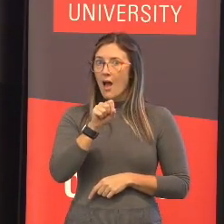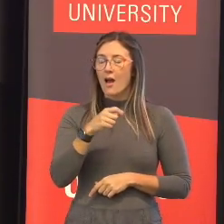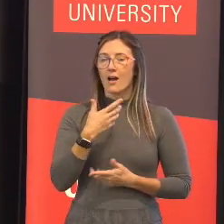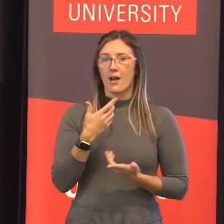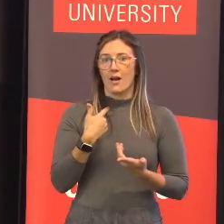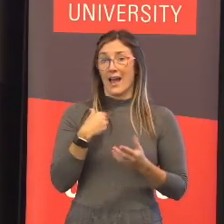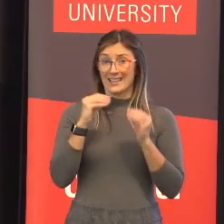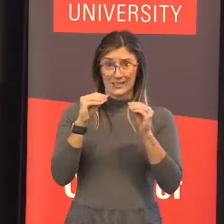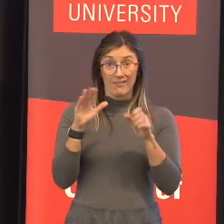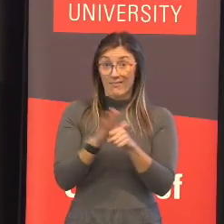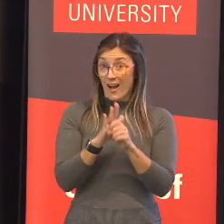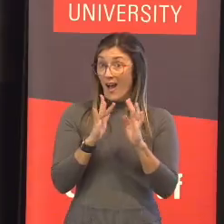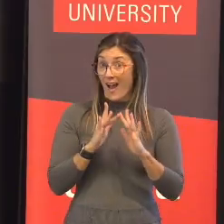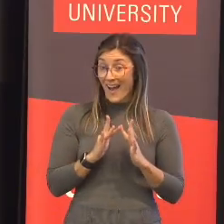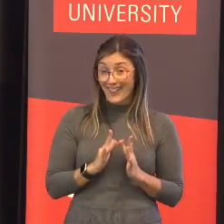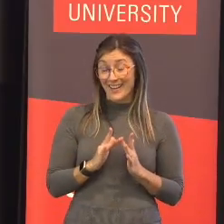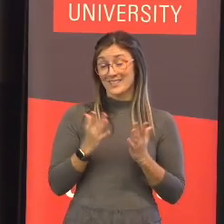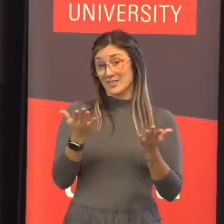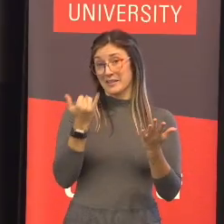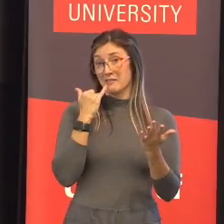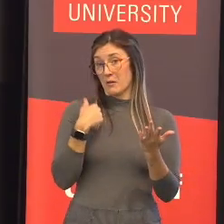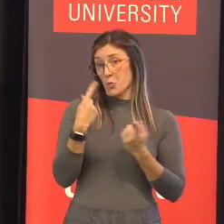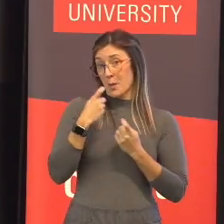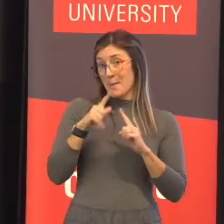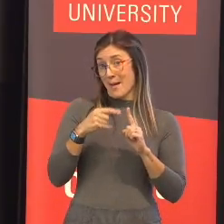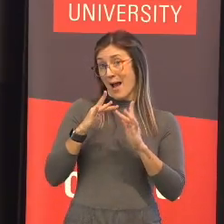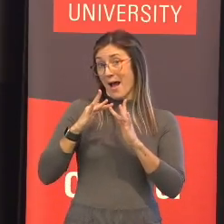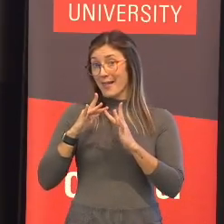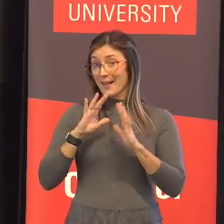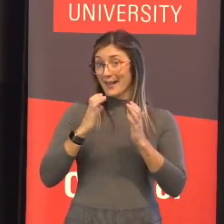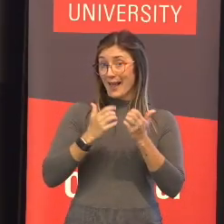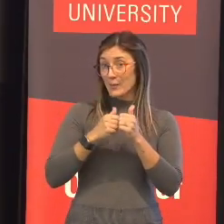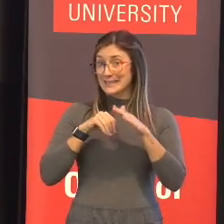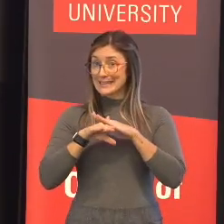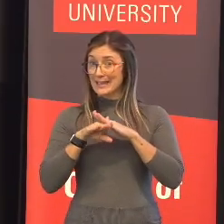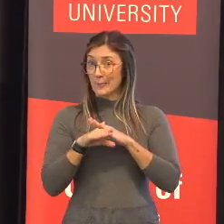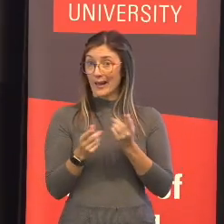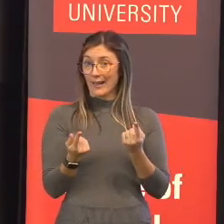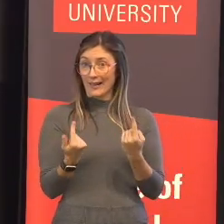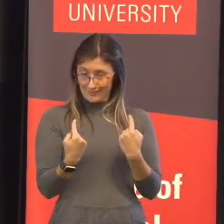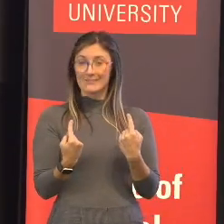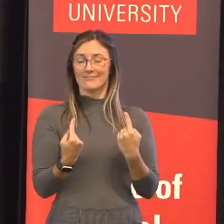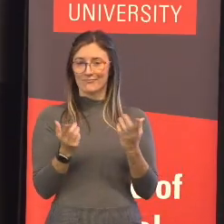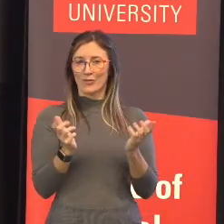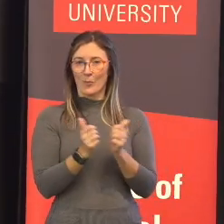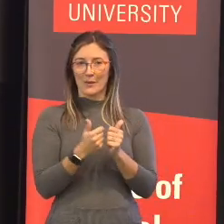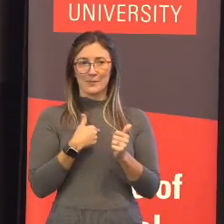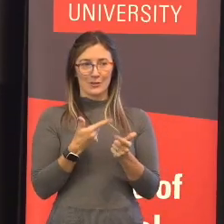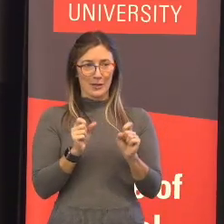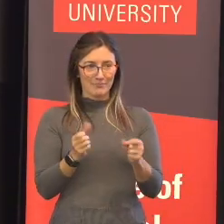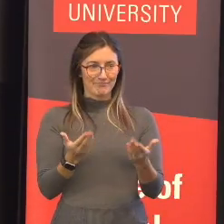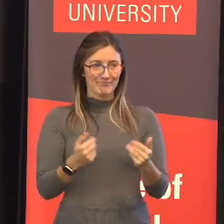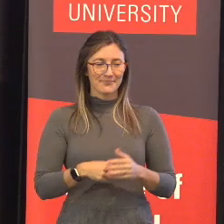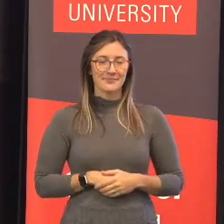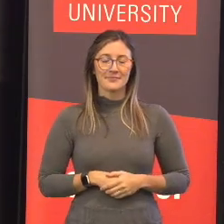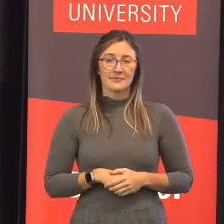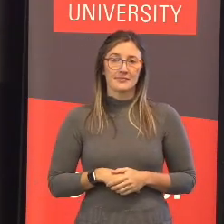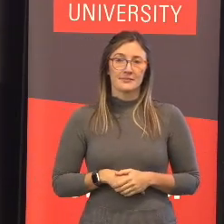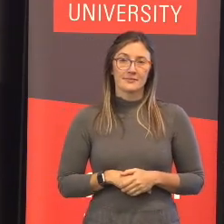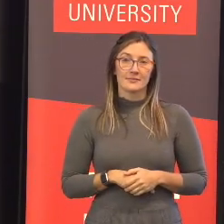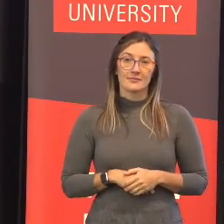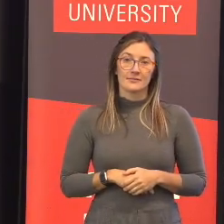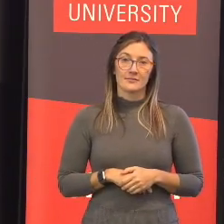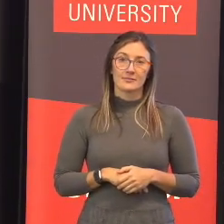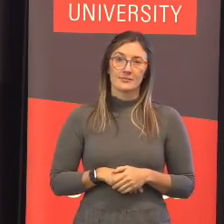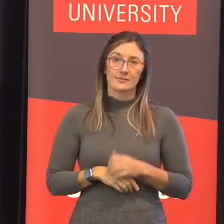all online, so if y'all have questions about online classes and accessibility, come talk to me. I want to start by just